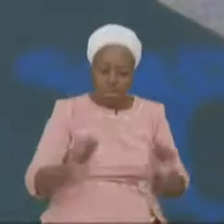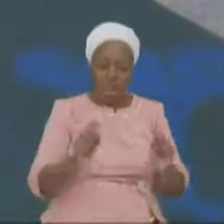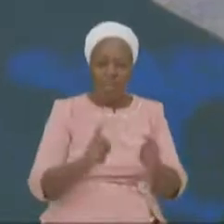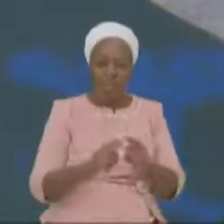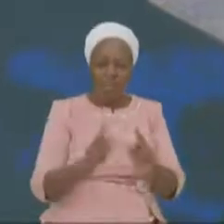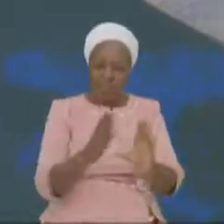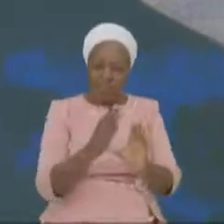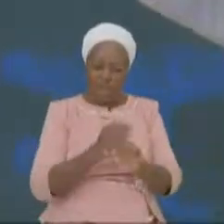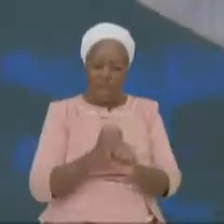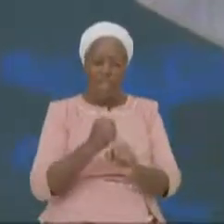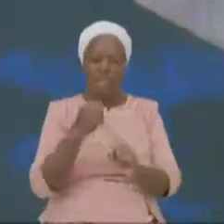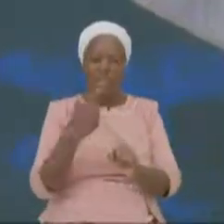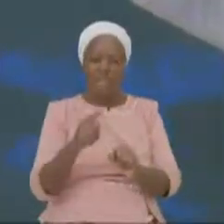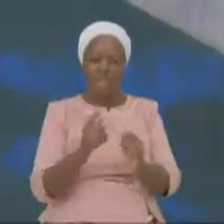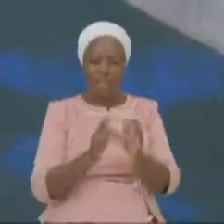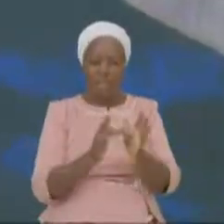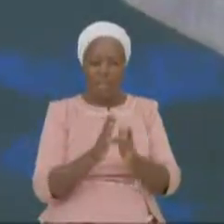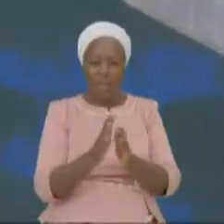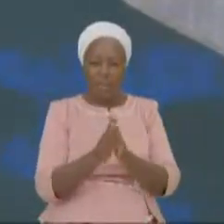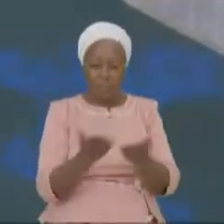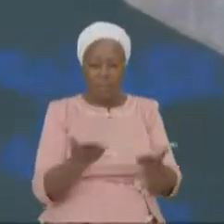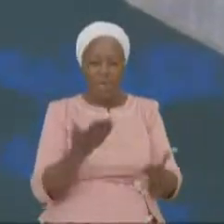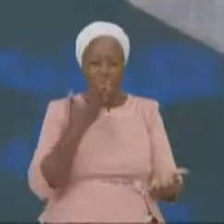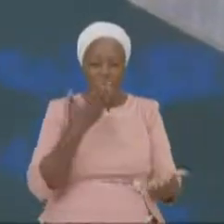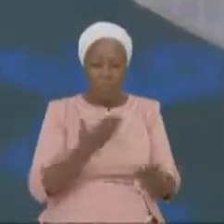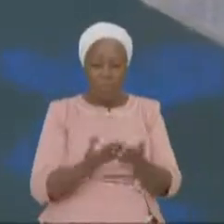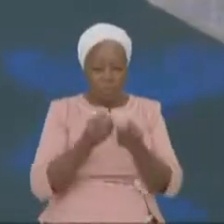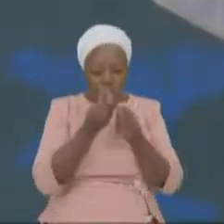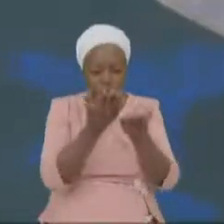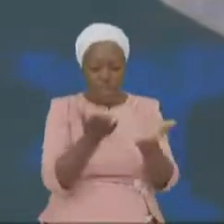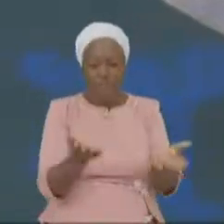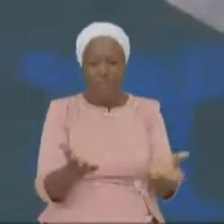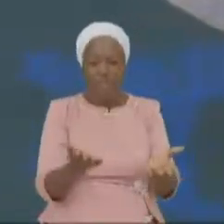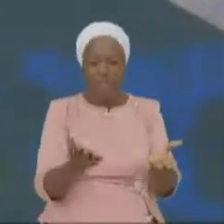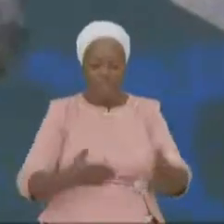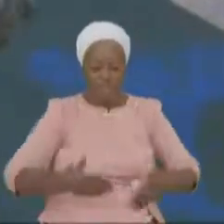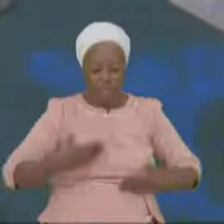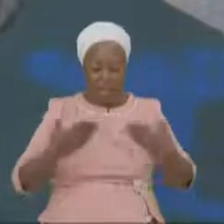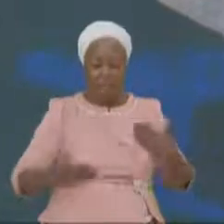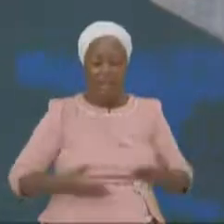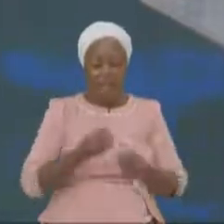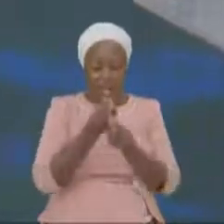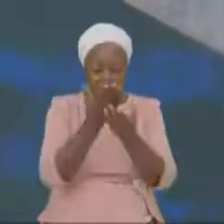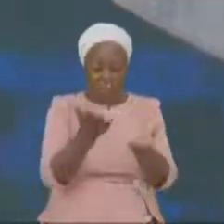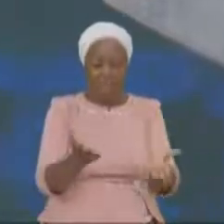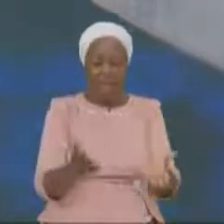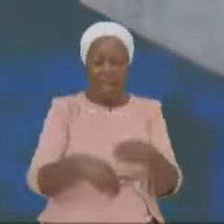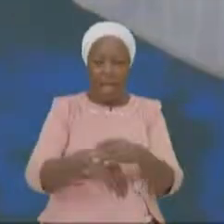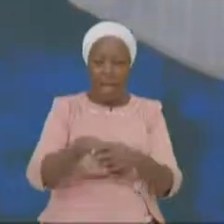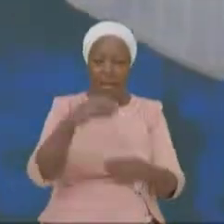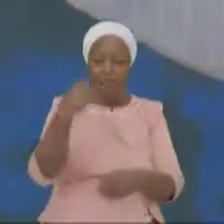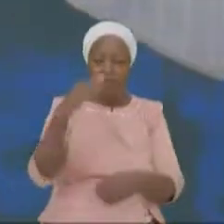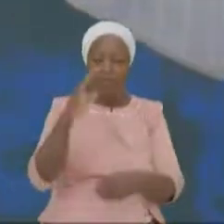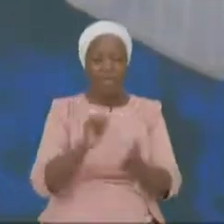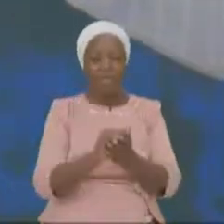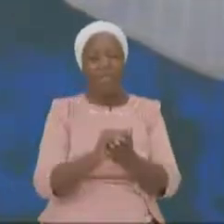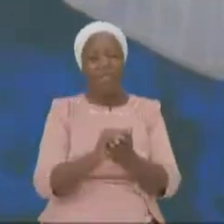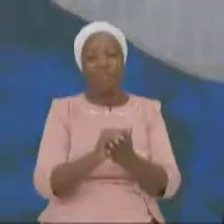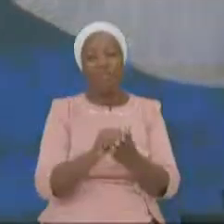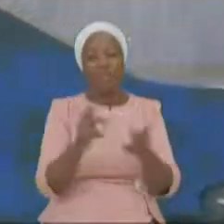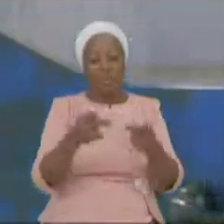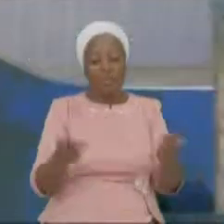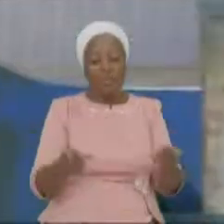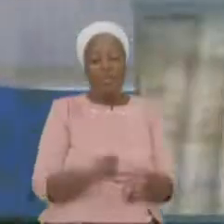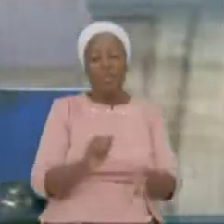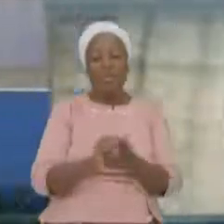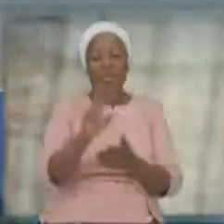the gospel, good news, glad news out of the passage.